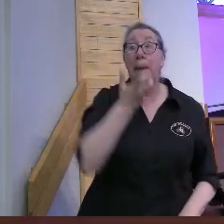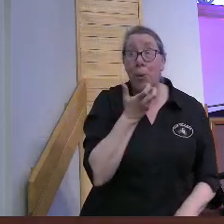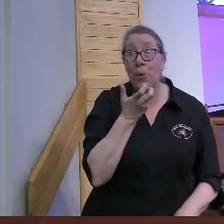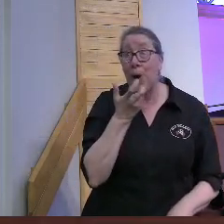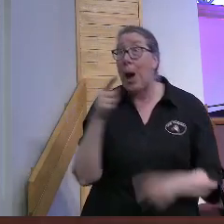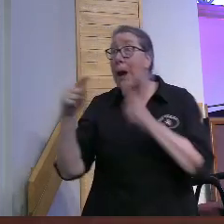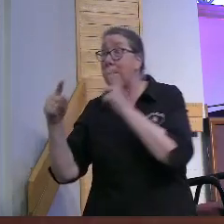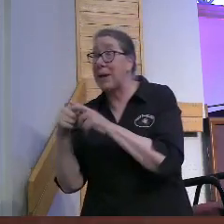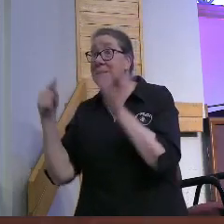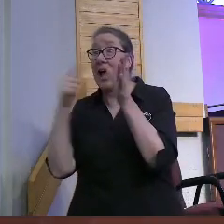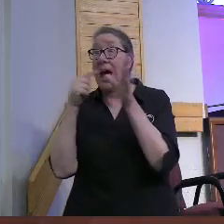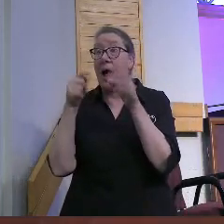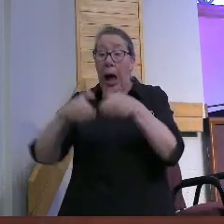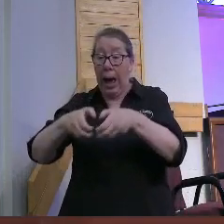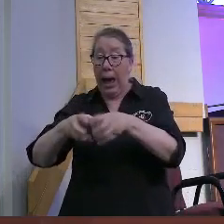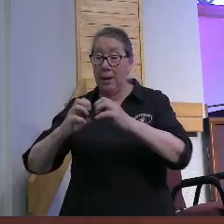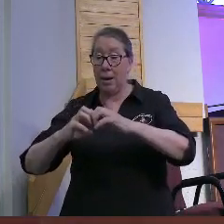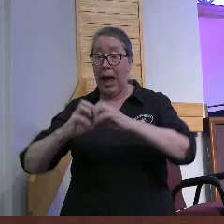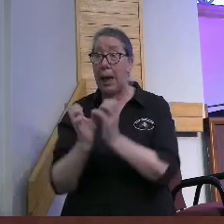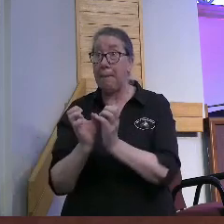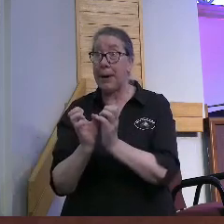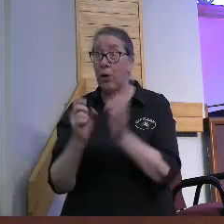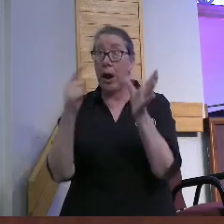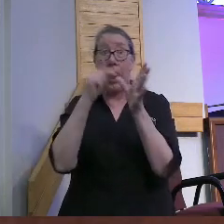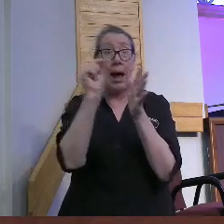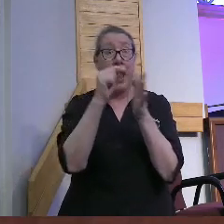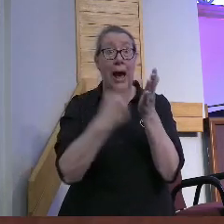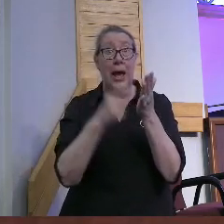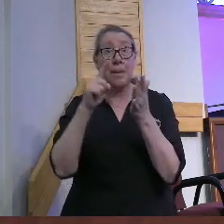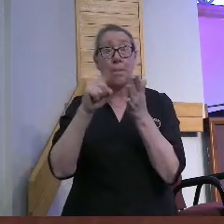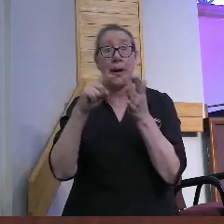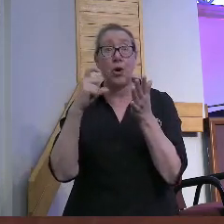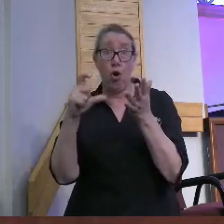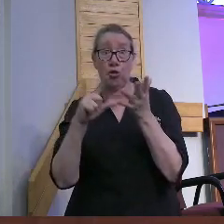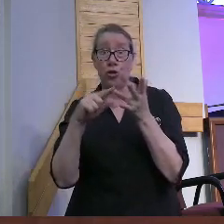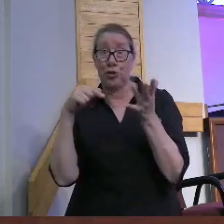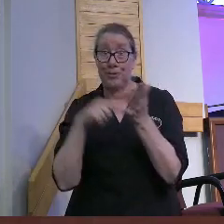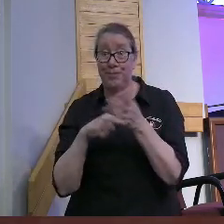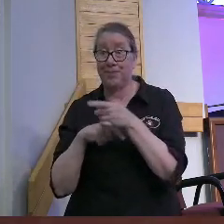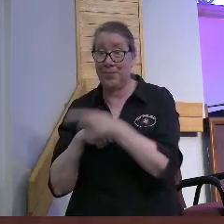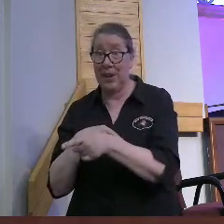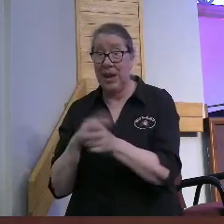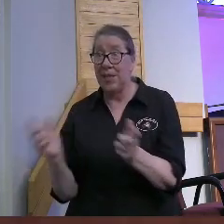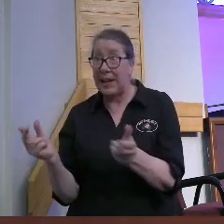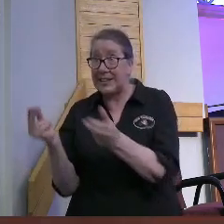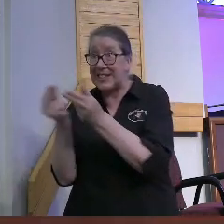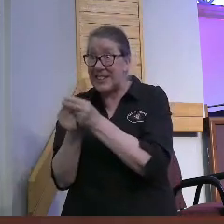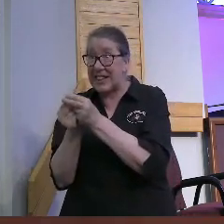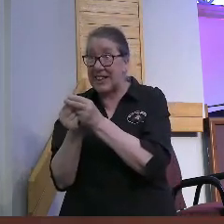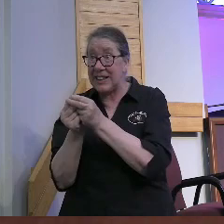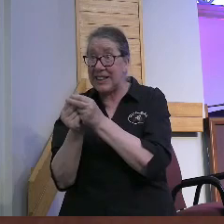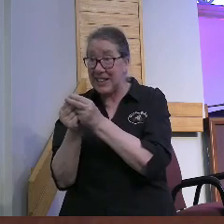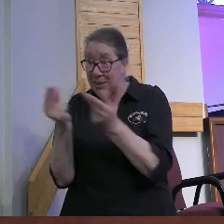grafted them together. But the idea of grafting is that the two branches will stick. Everyone say